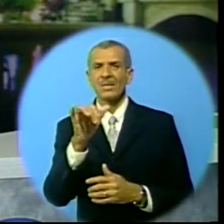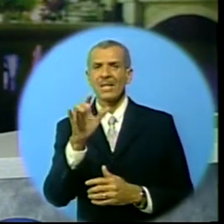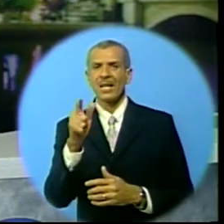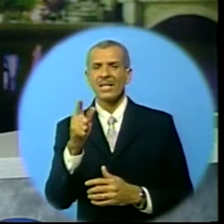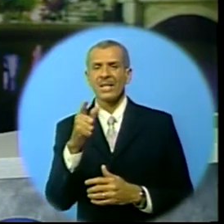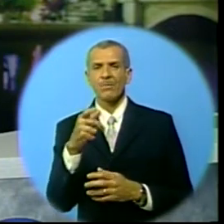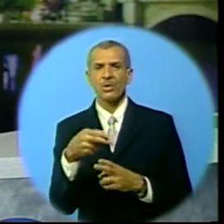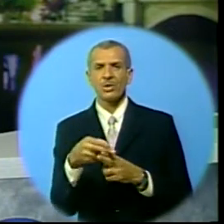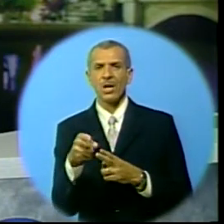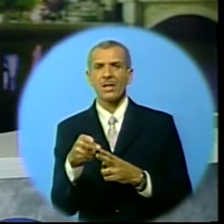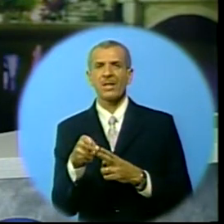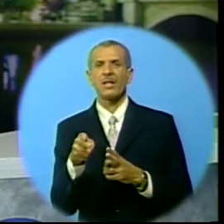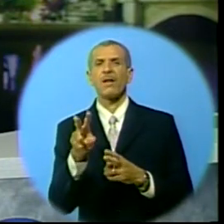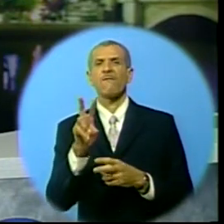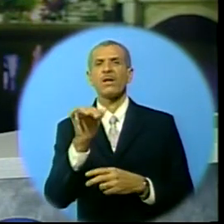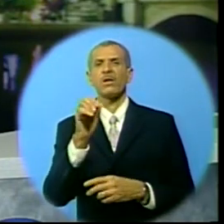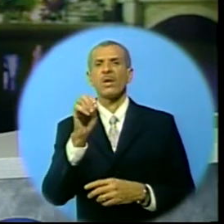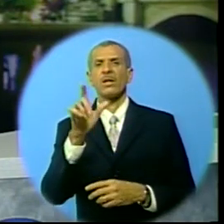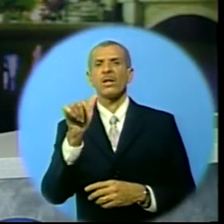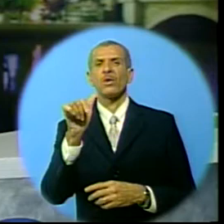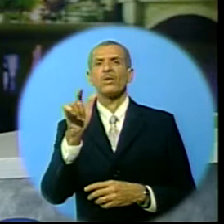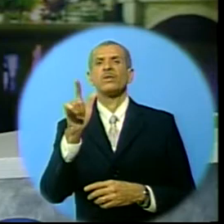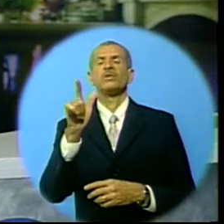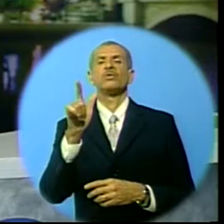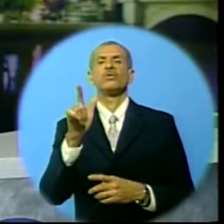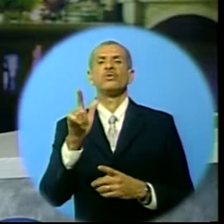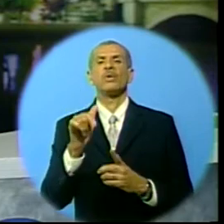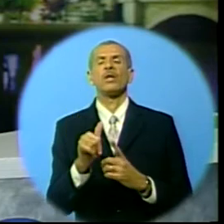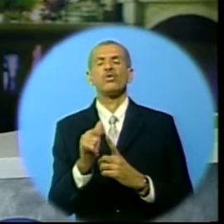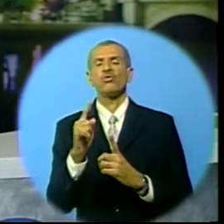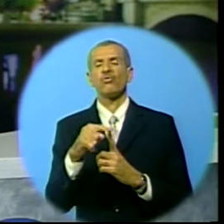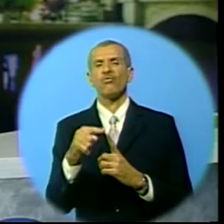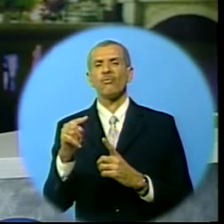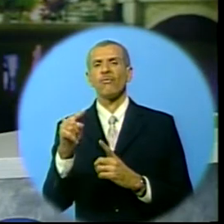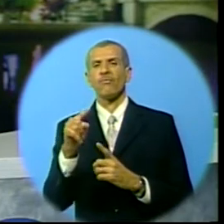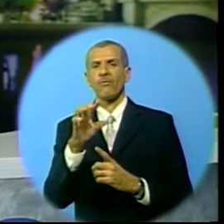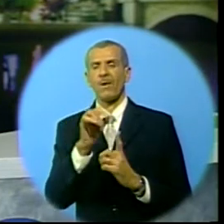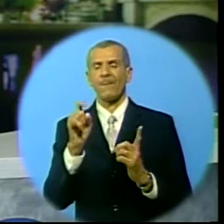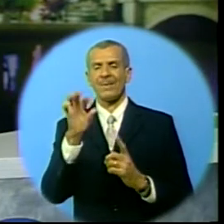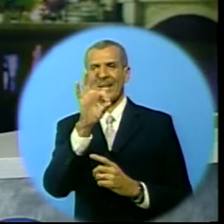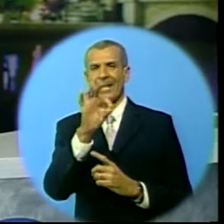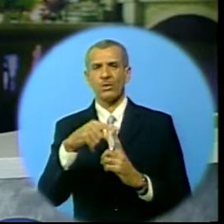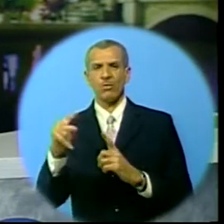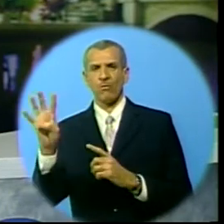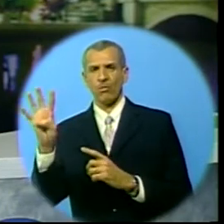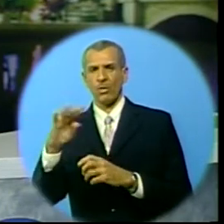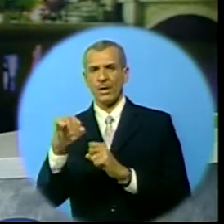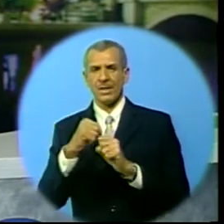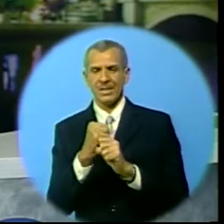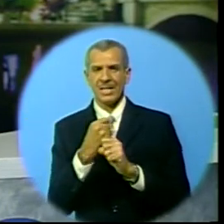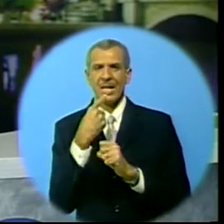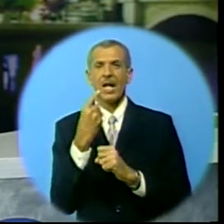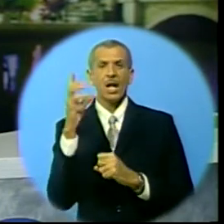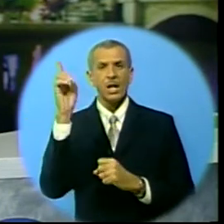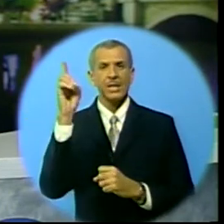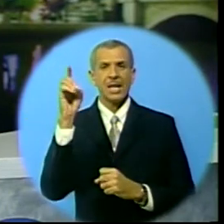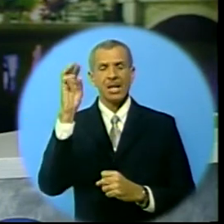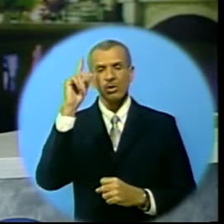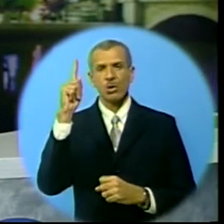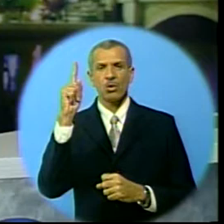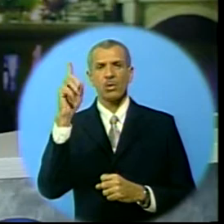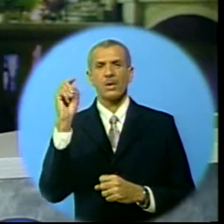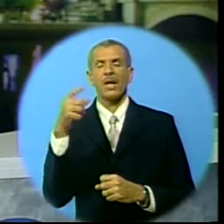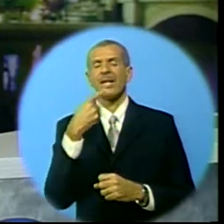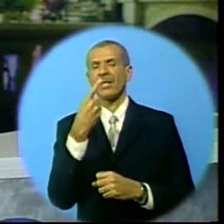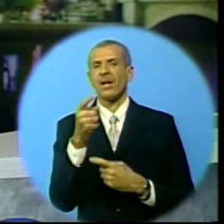of the Vaucluse landfill from 9 to 4 years. Minister of Environment and Drainage Dr. Dennis Lowe made this and other announcement